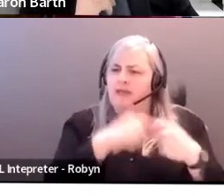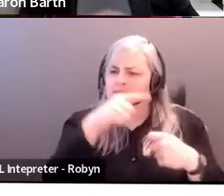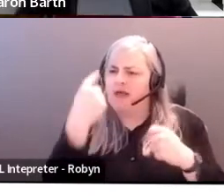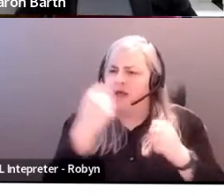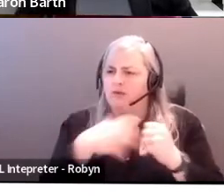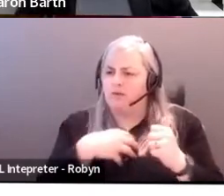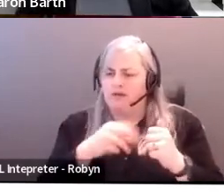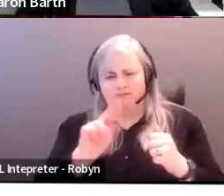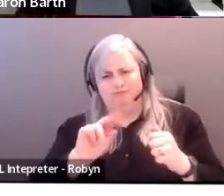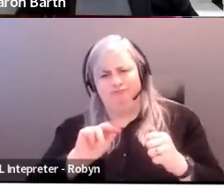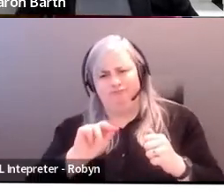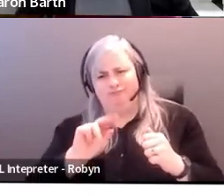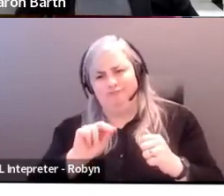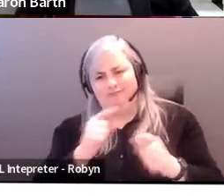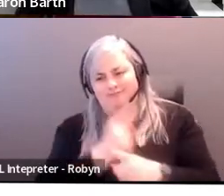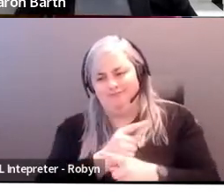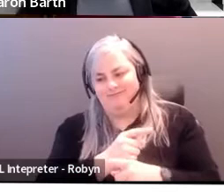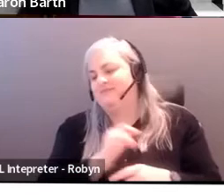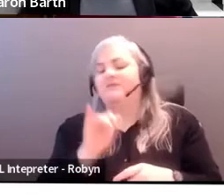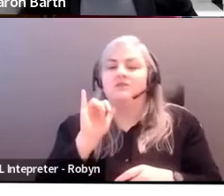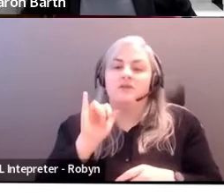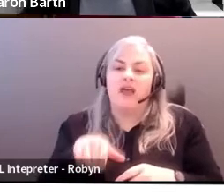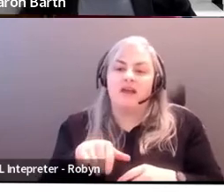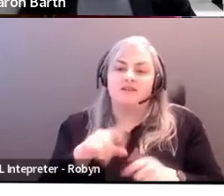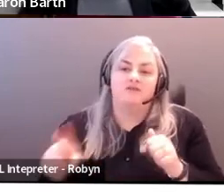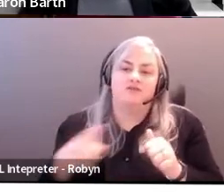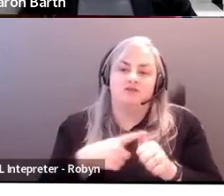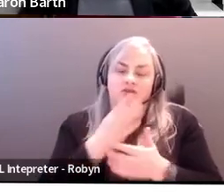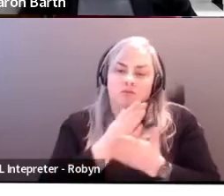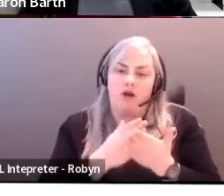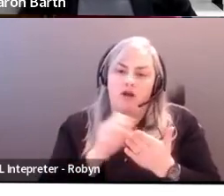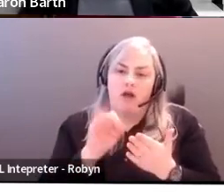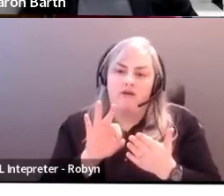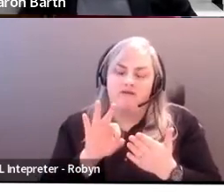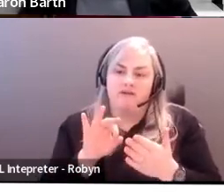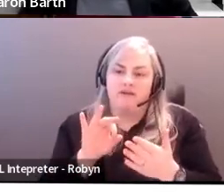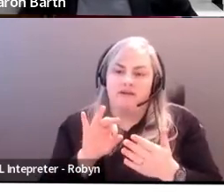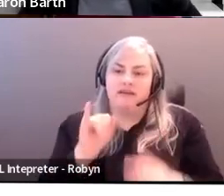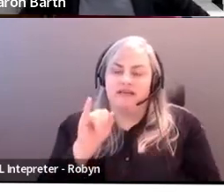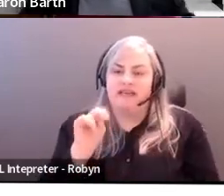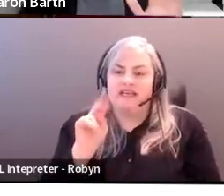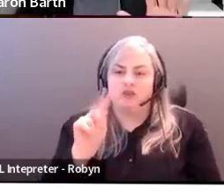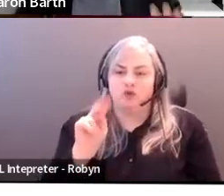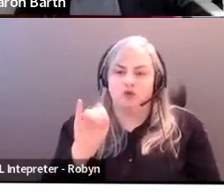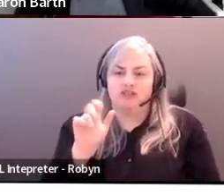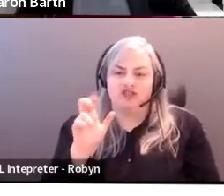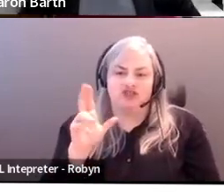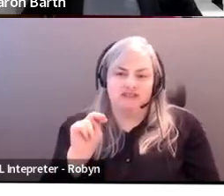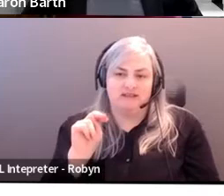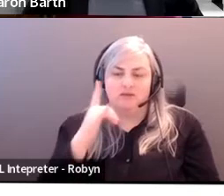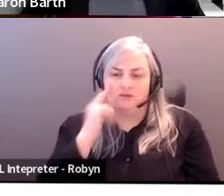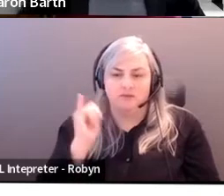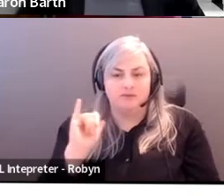No. No. So that's the first component of how intuition works that we're going to look at today, and the only